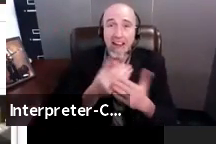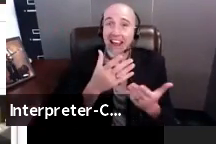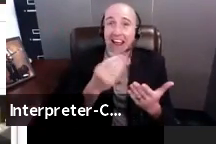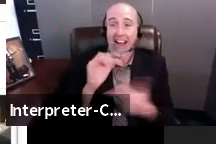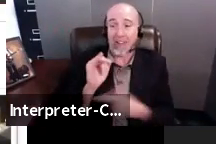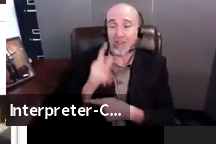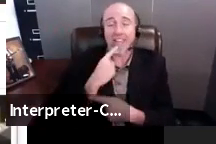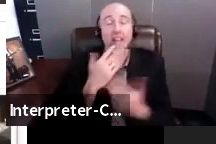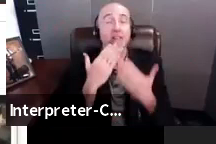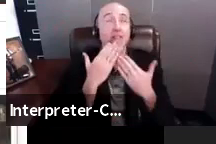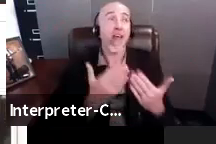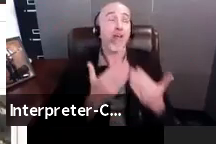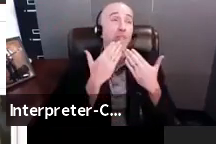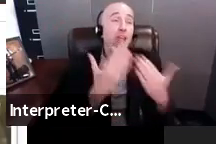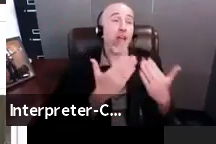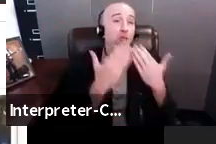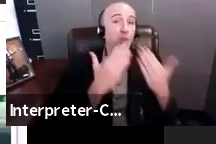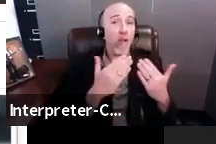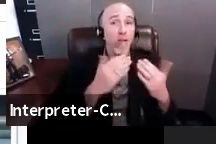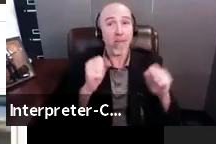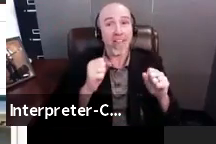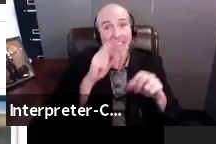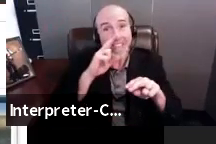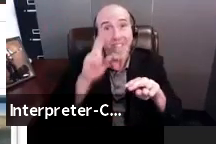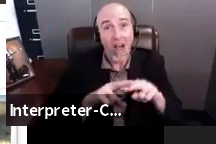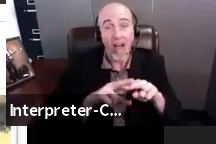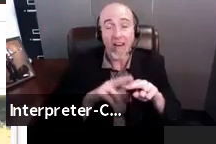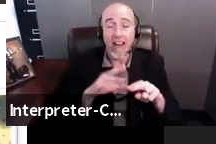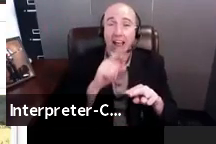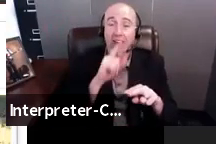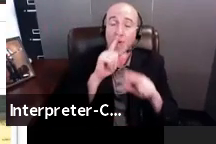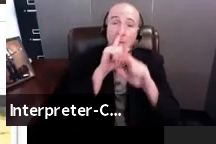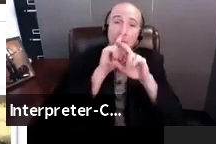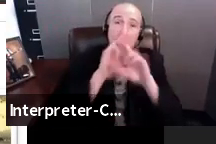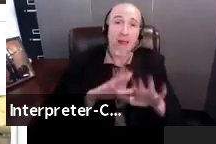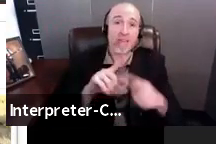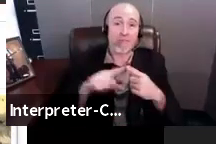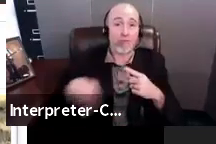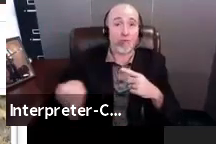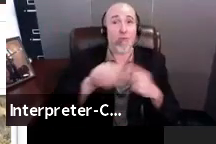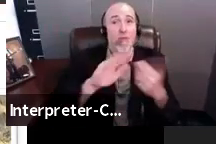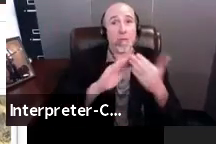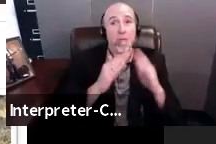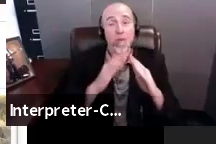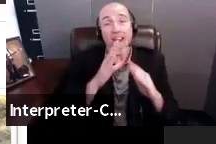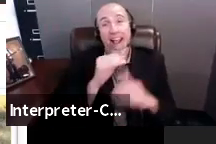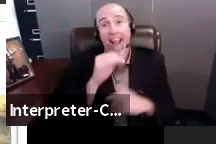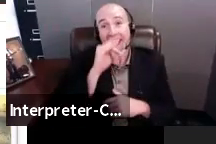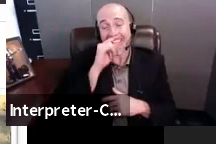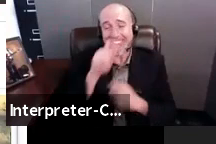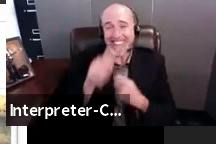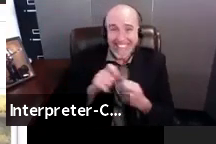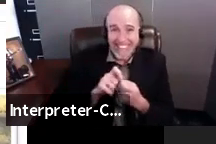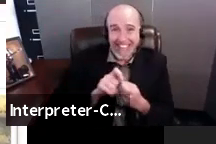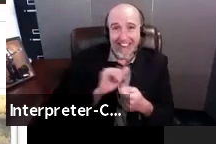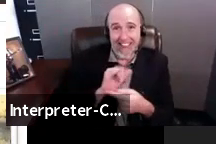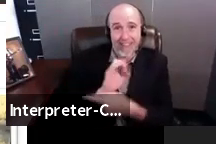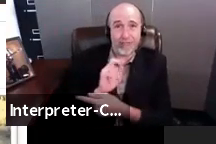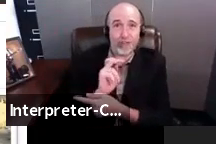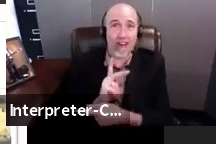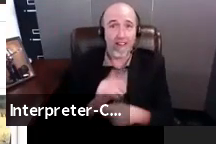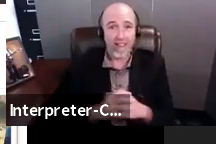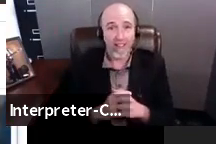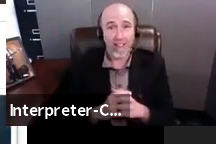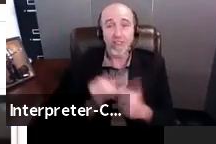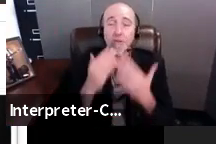thank you, thank you, thank you, because it is fun. And it is a blessing to the whole community and to kids just like Jack. So